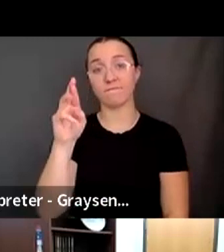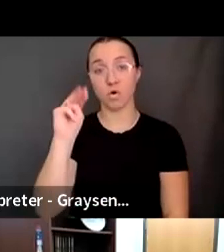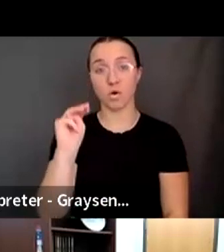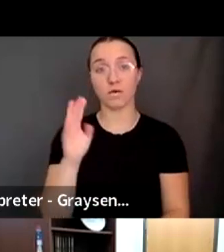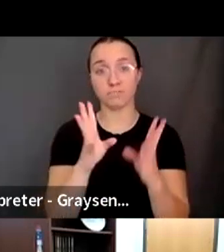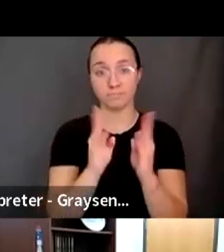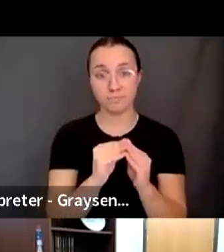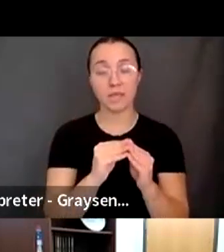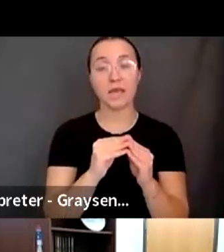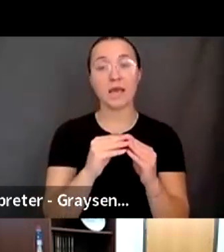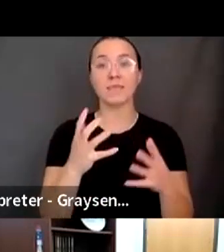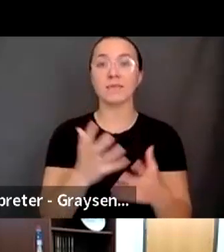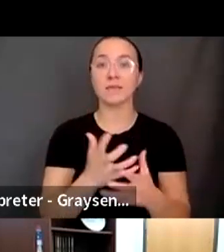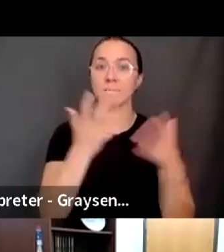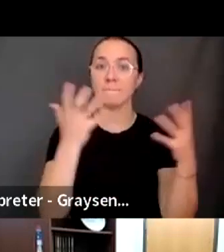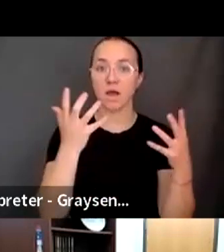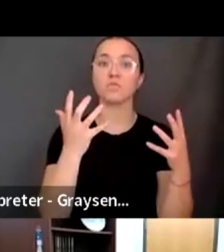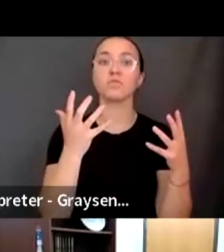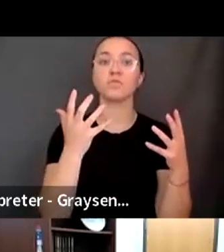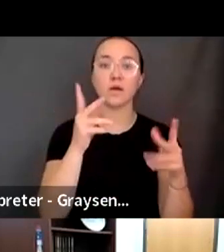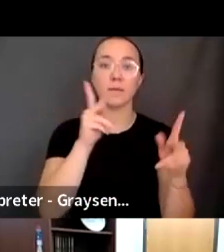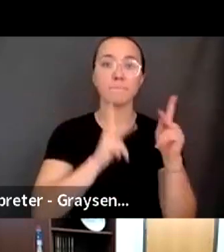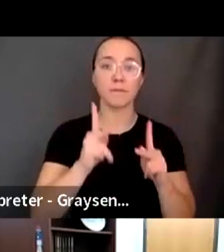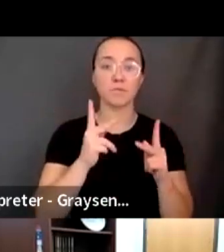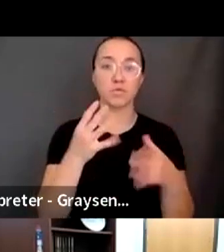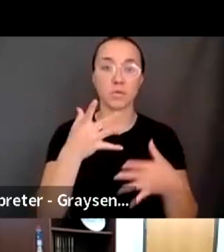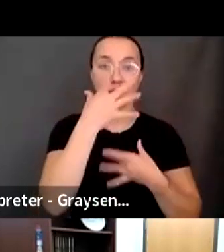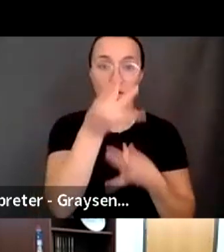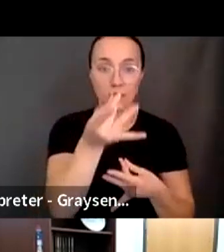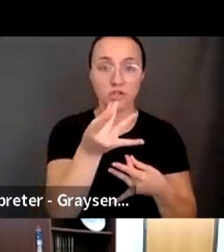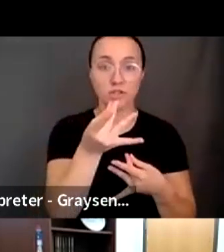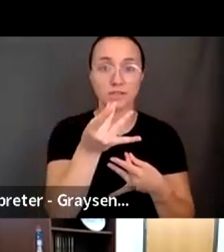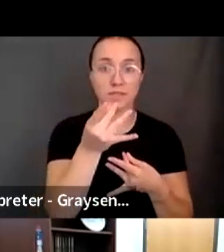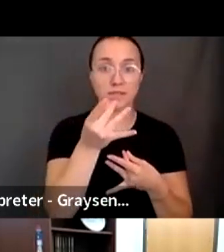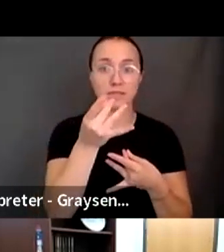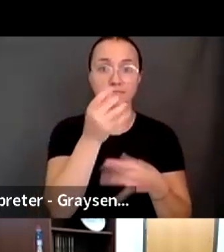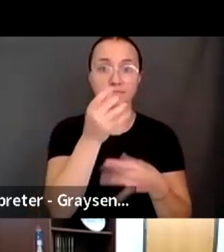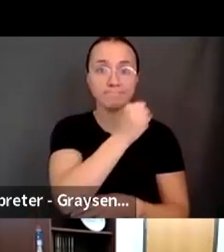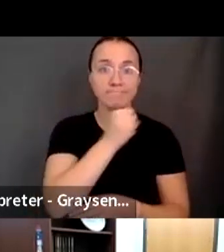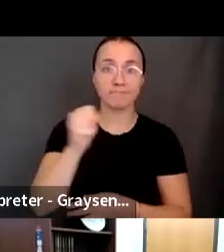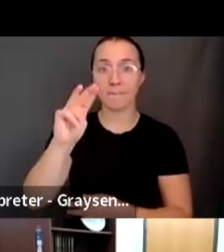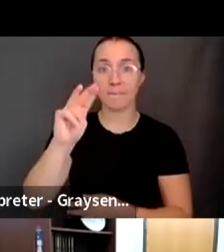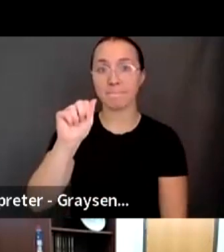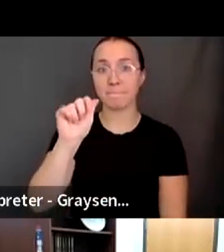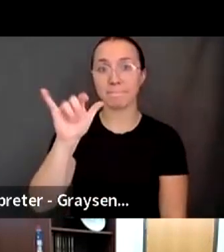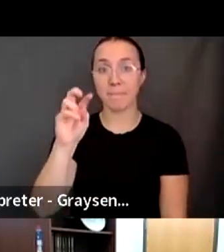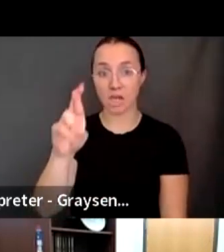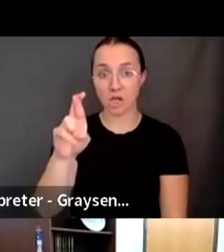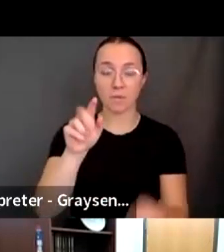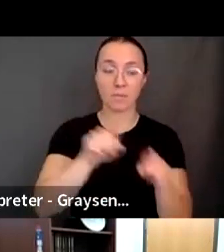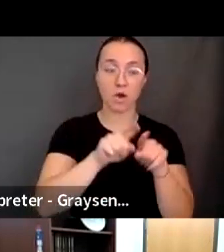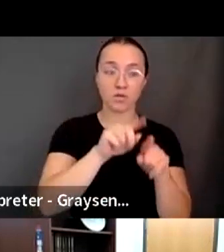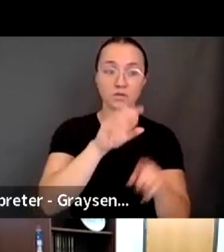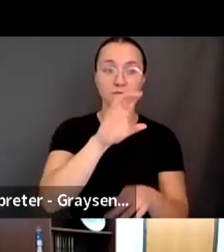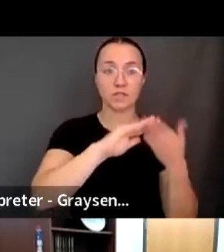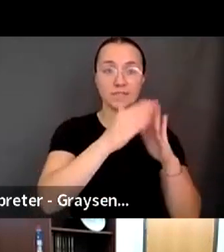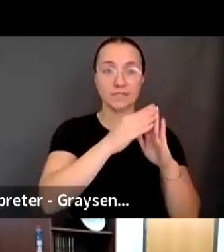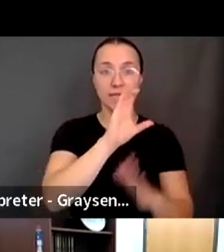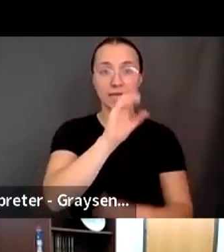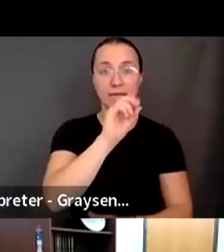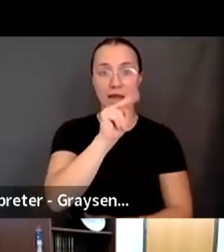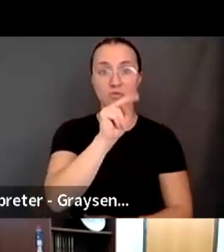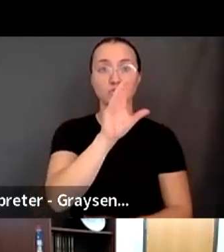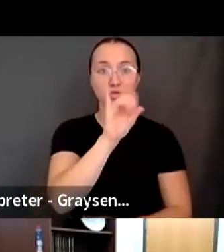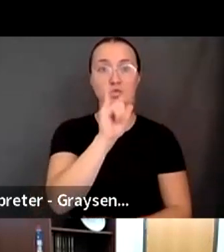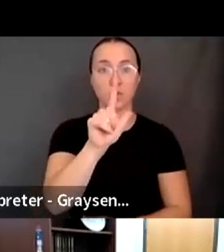amount of people that were interested in the seat for mayor, as well as the seat for city council positions, all